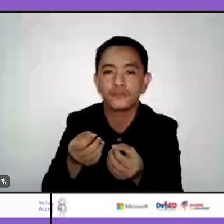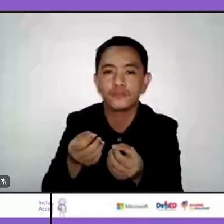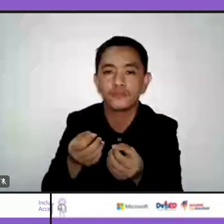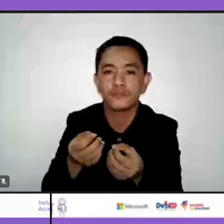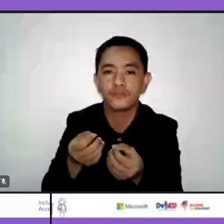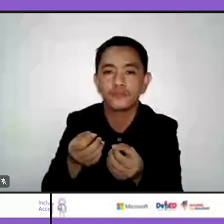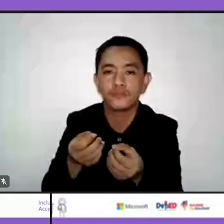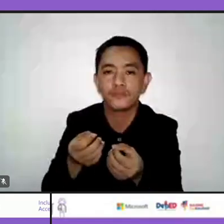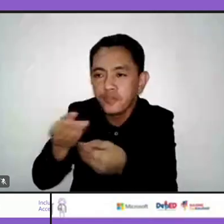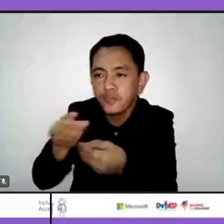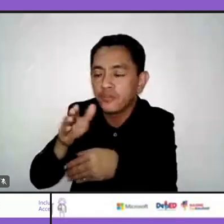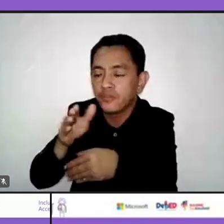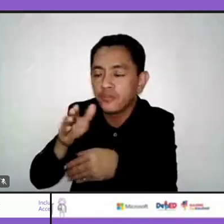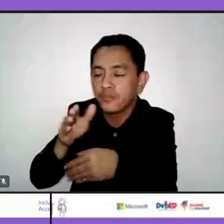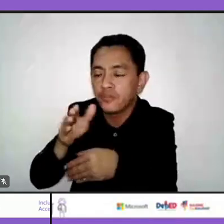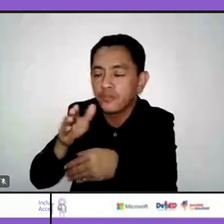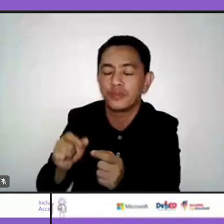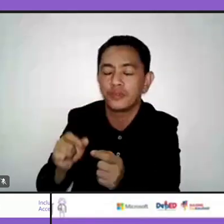also